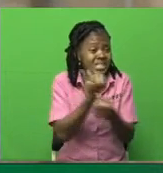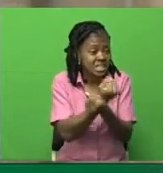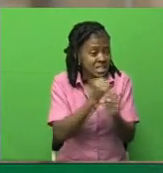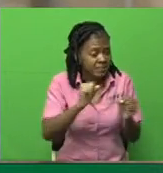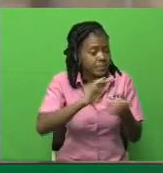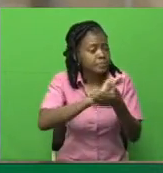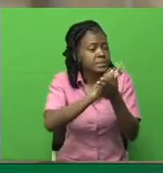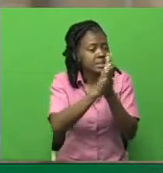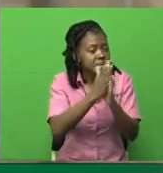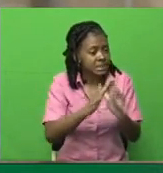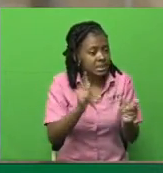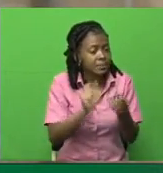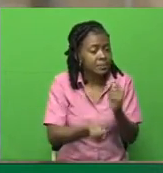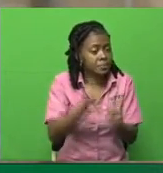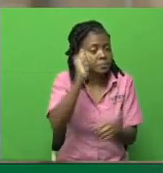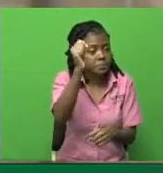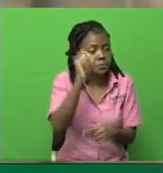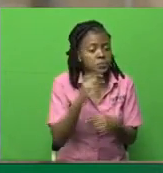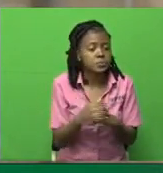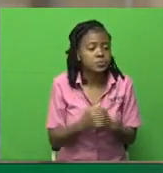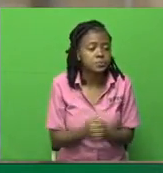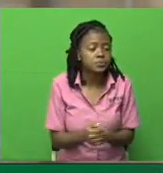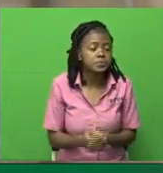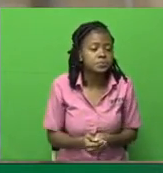of Trinidad and Tobago